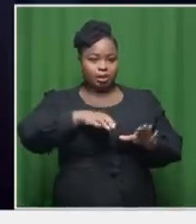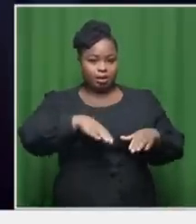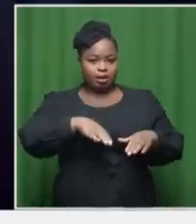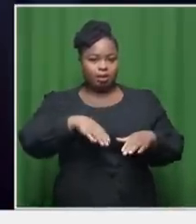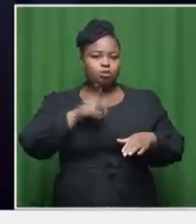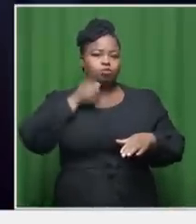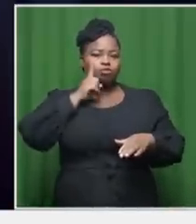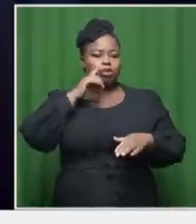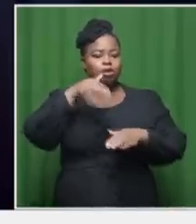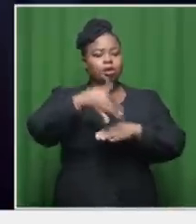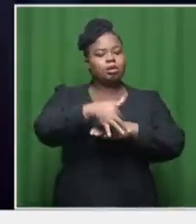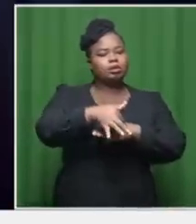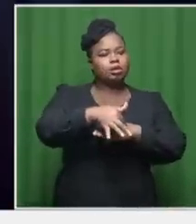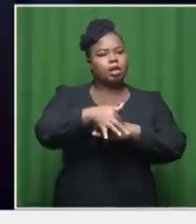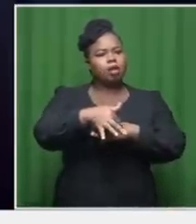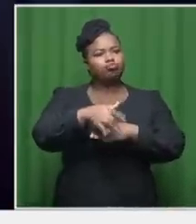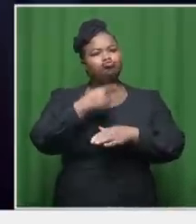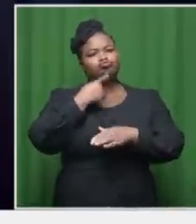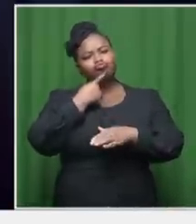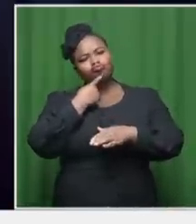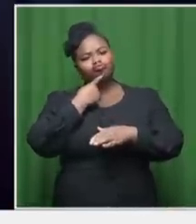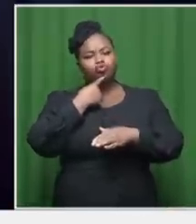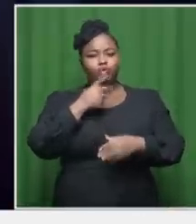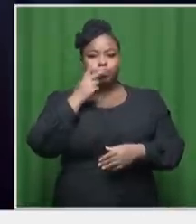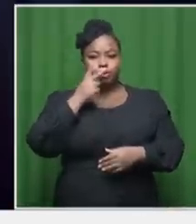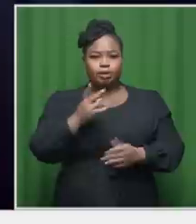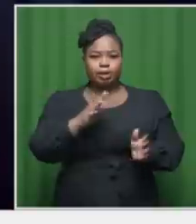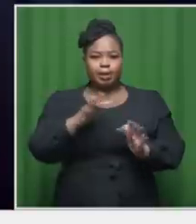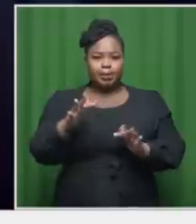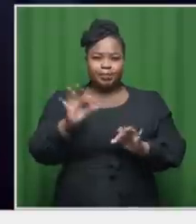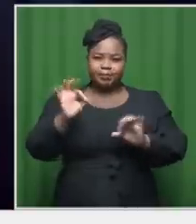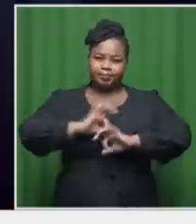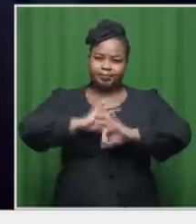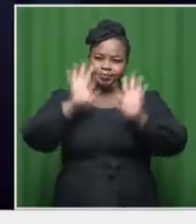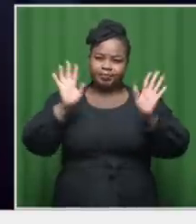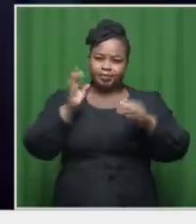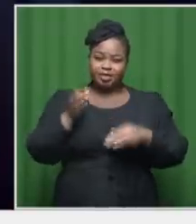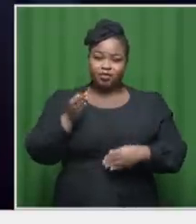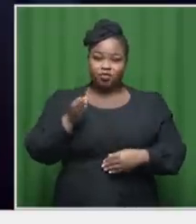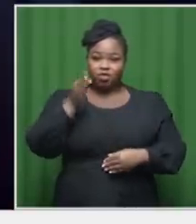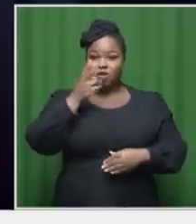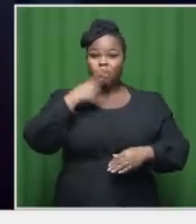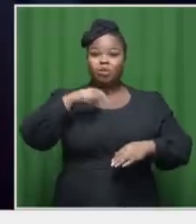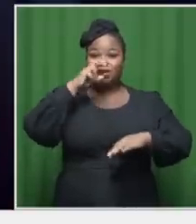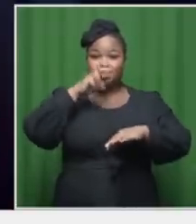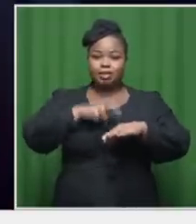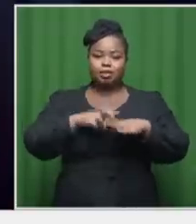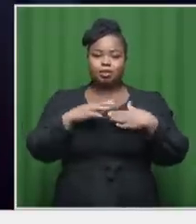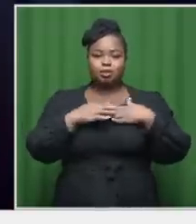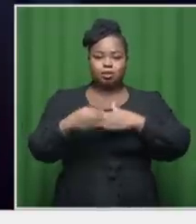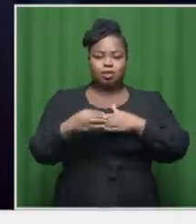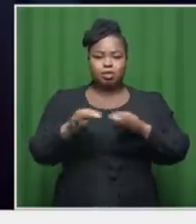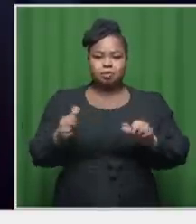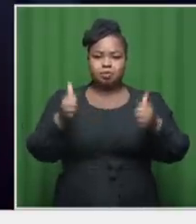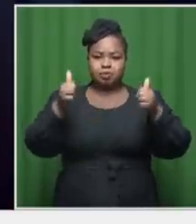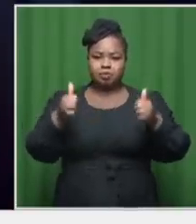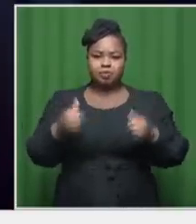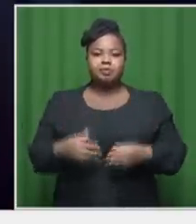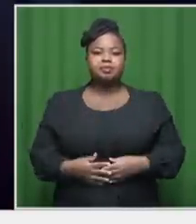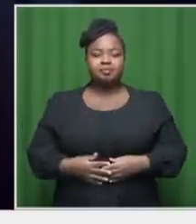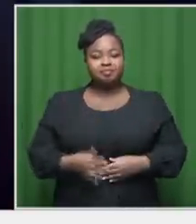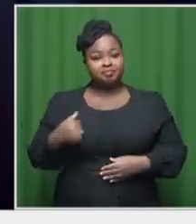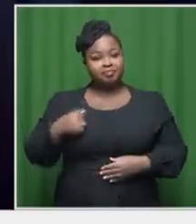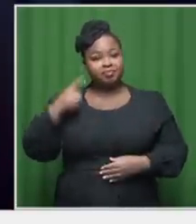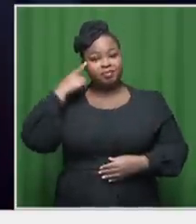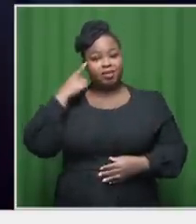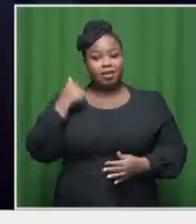external environment, that also gave us a clear view that we needed leadership to go forward. I think with the